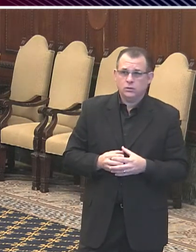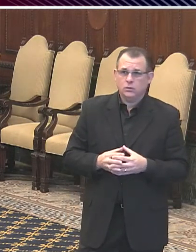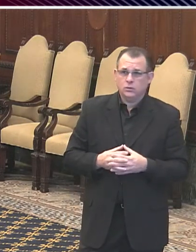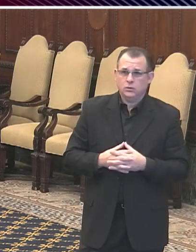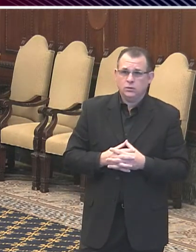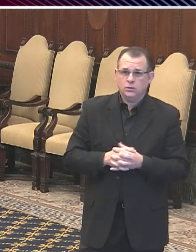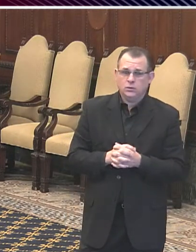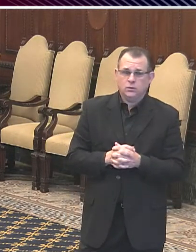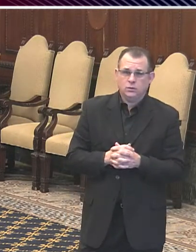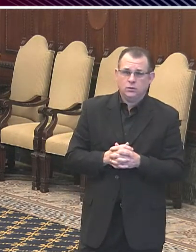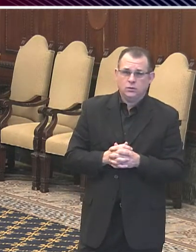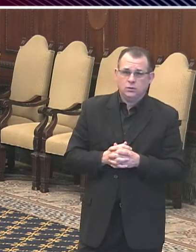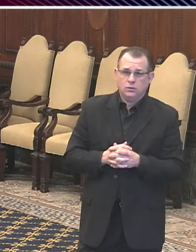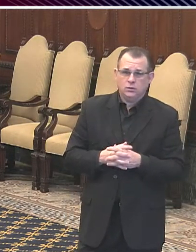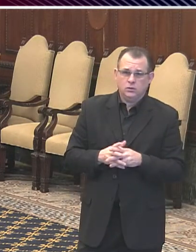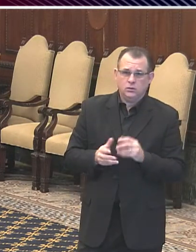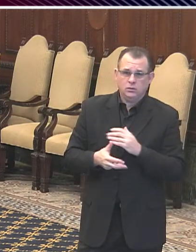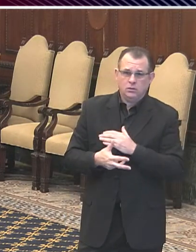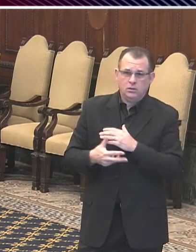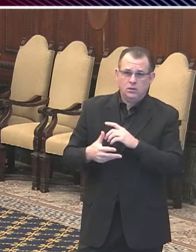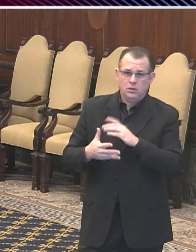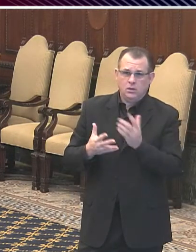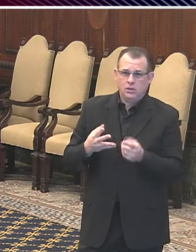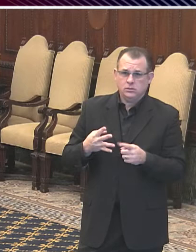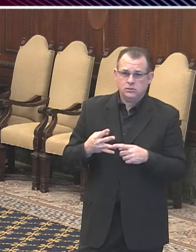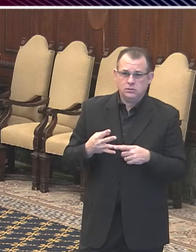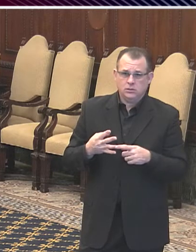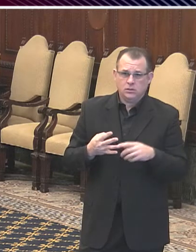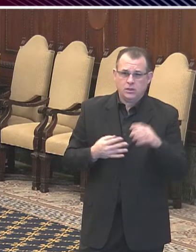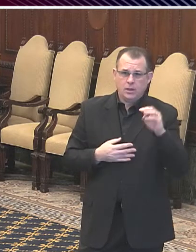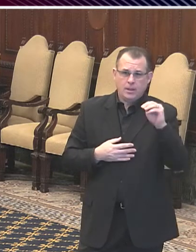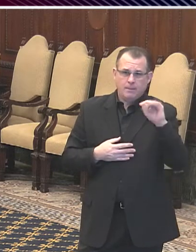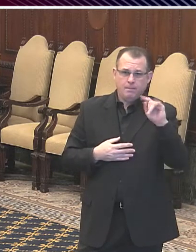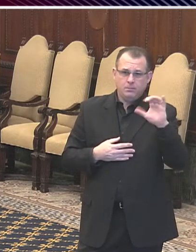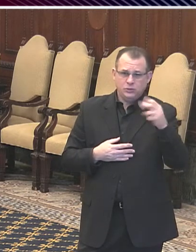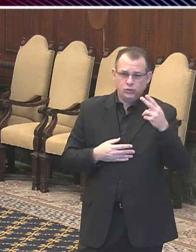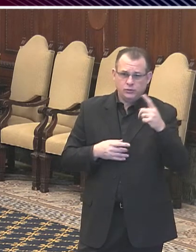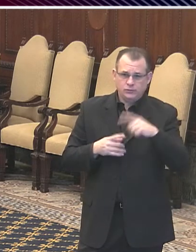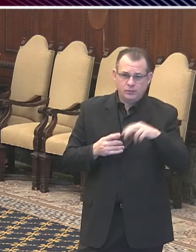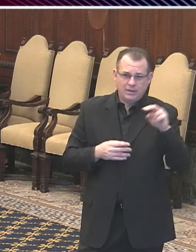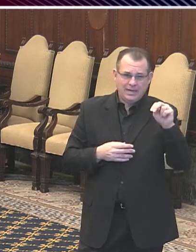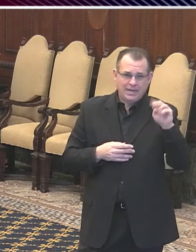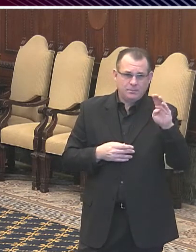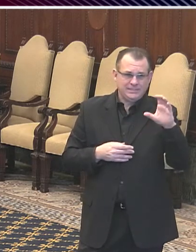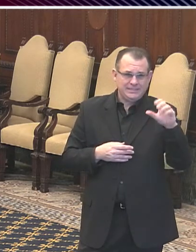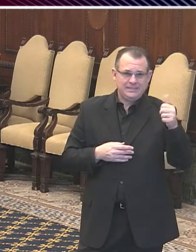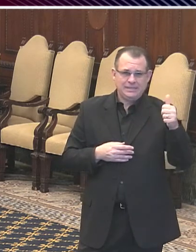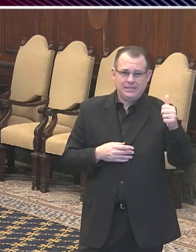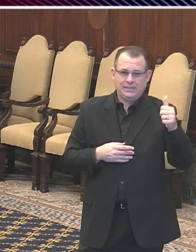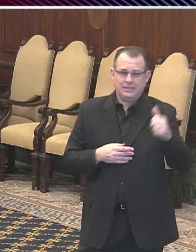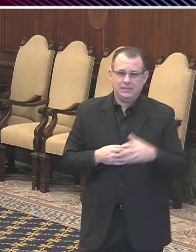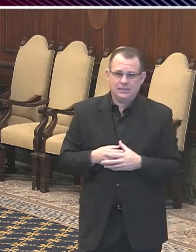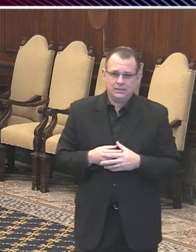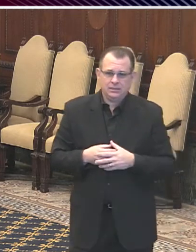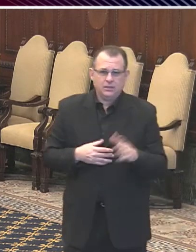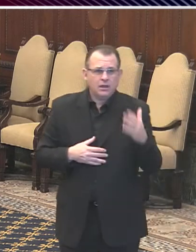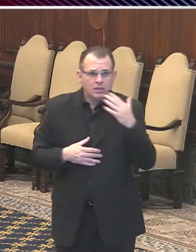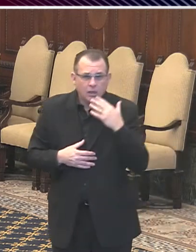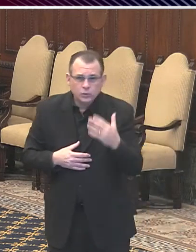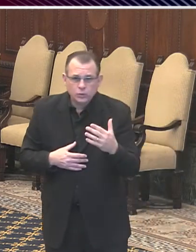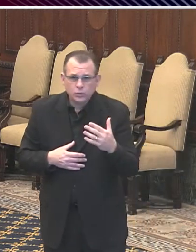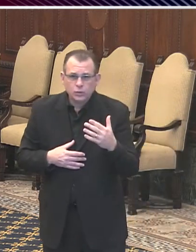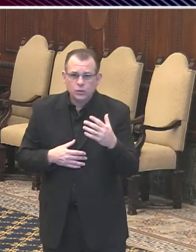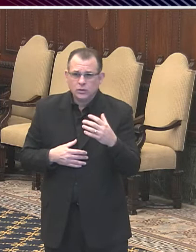Thanks, Pat. We are now going to go to Mitch Blocker with NBC 10. Mitch. Thank you. Mr. Mayor